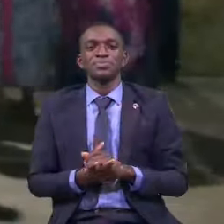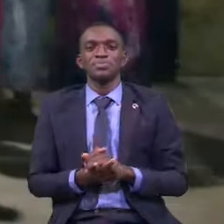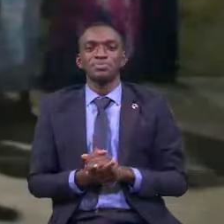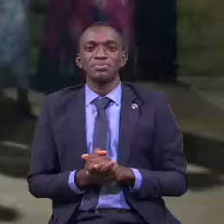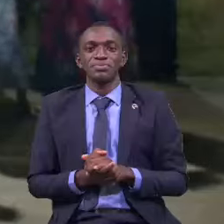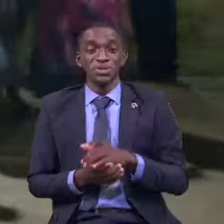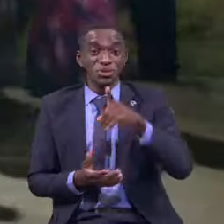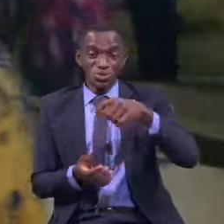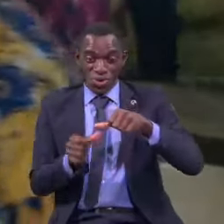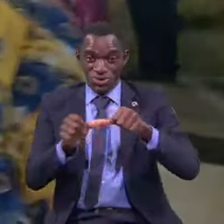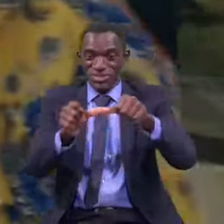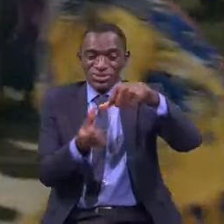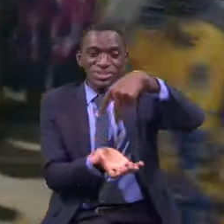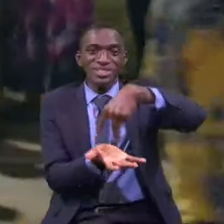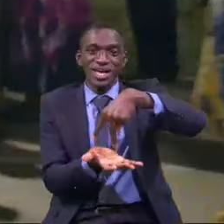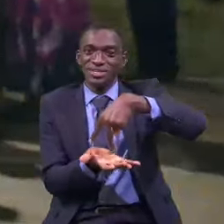Keep on standing.